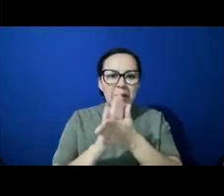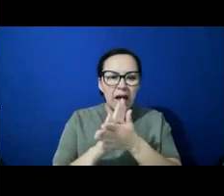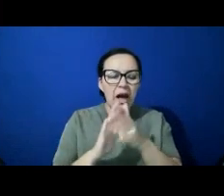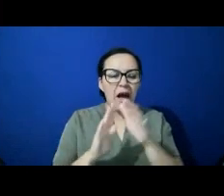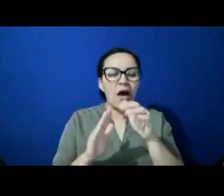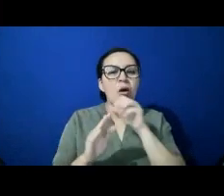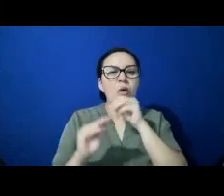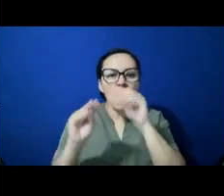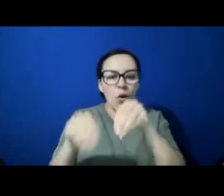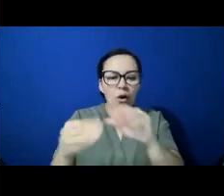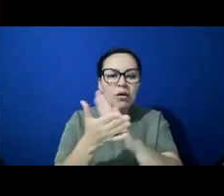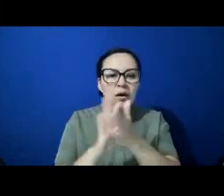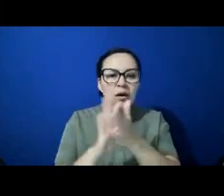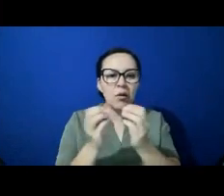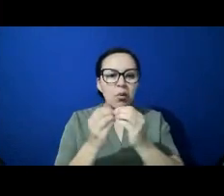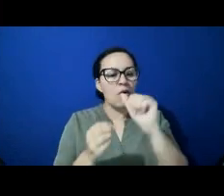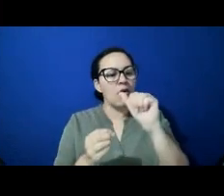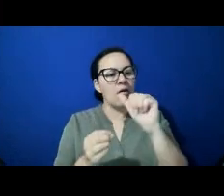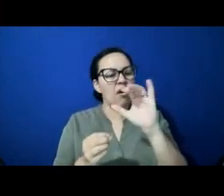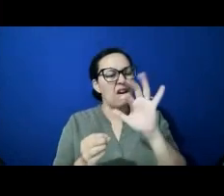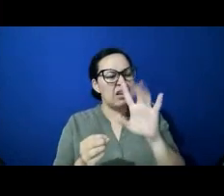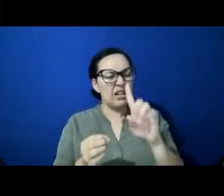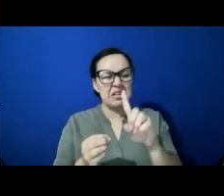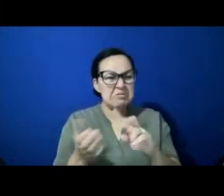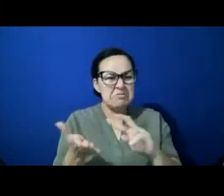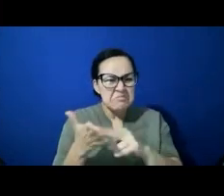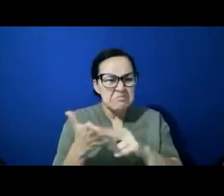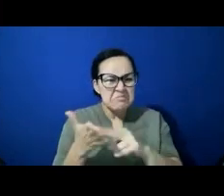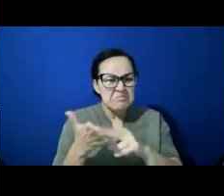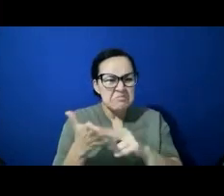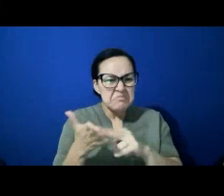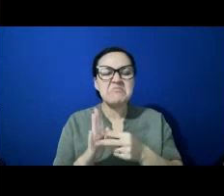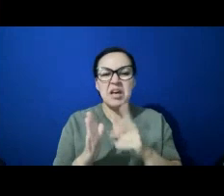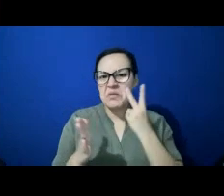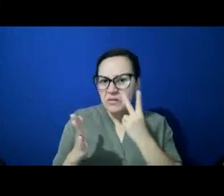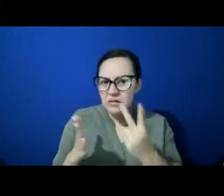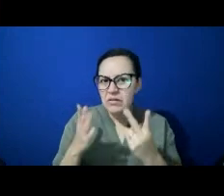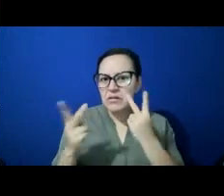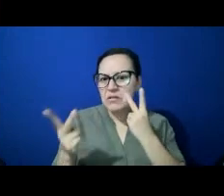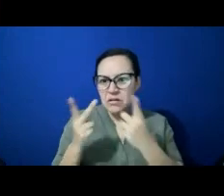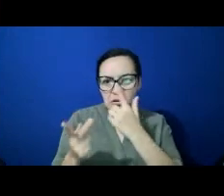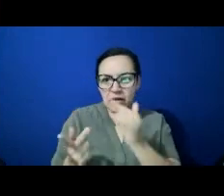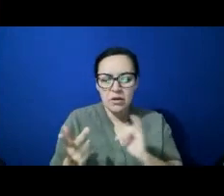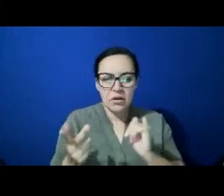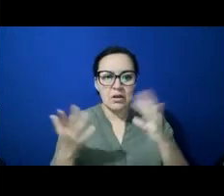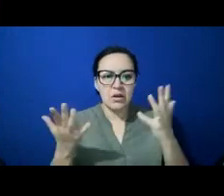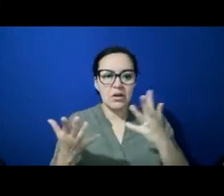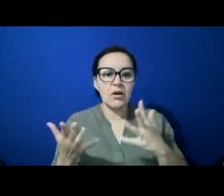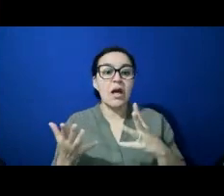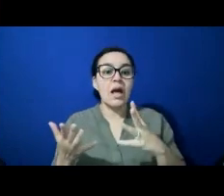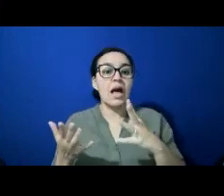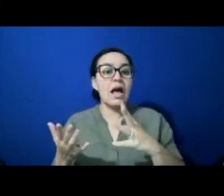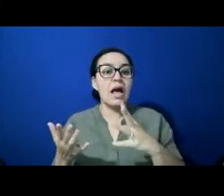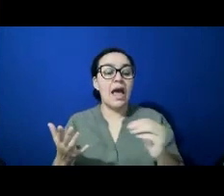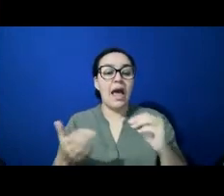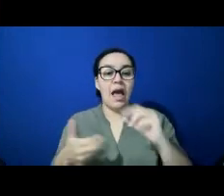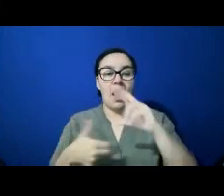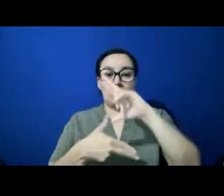raising of the ocean levels, the temperature in the surface of the sea, and acidification